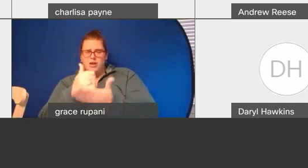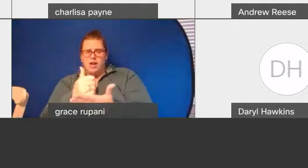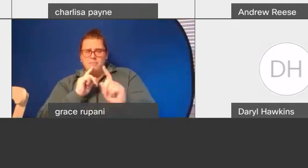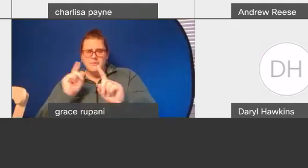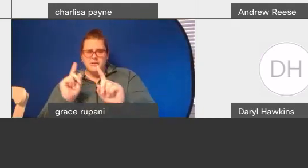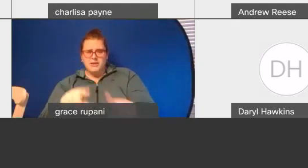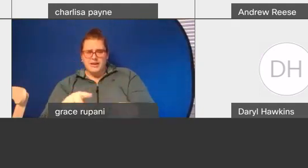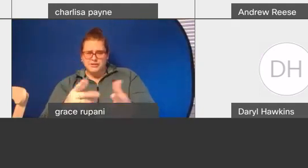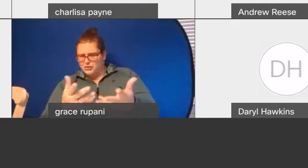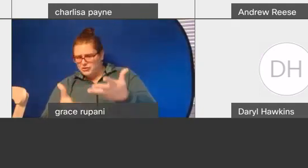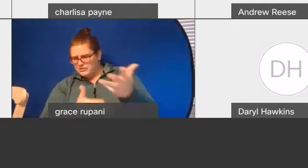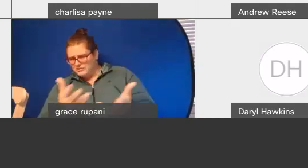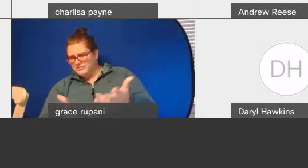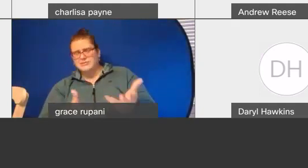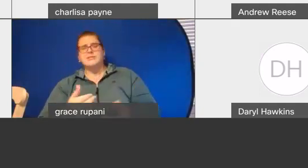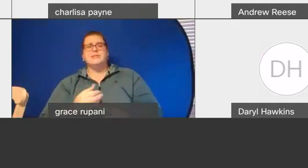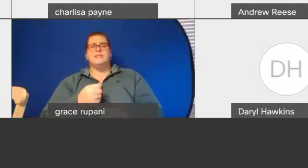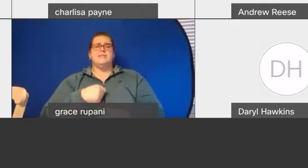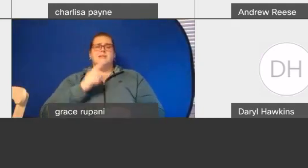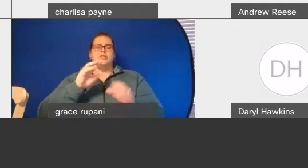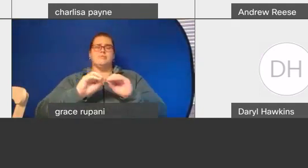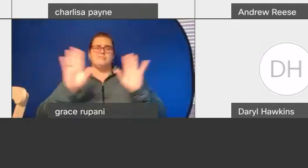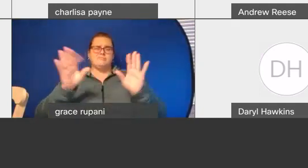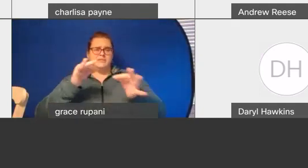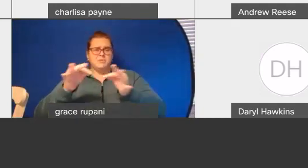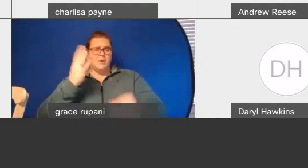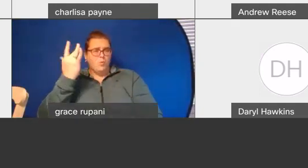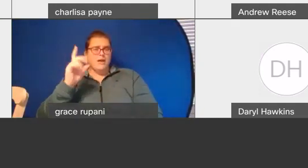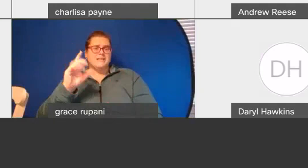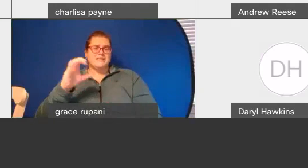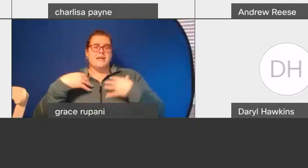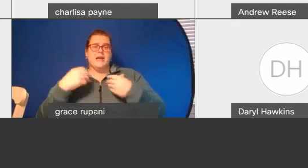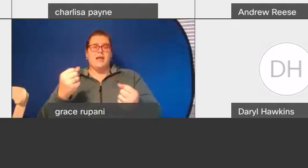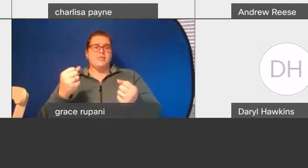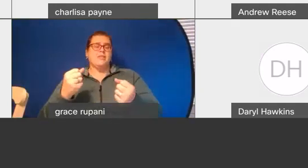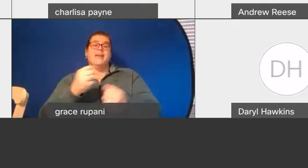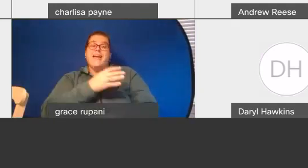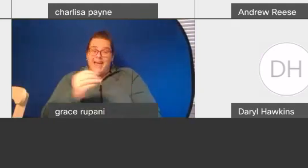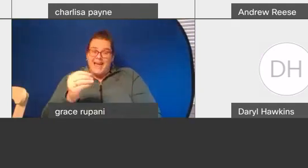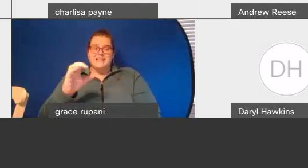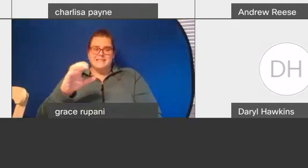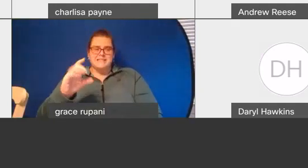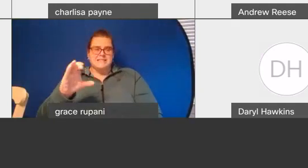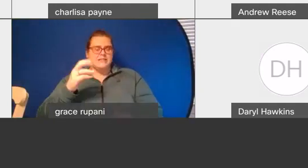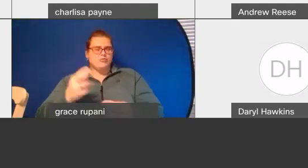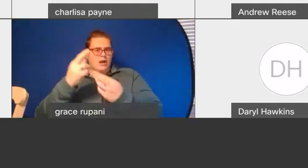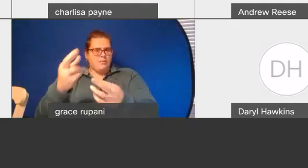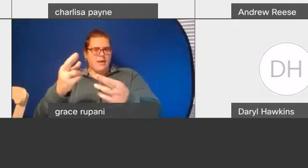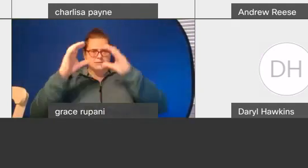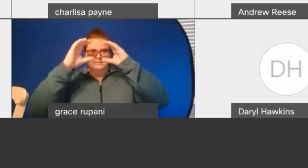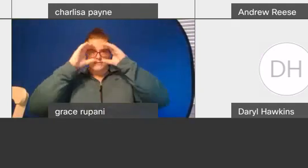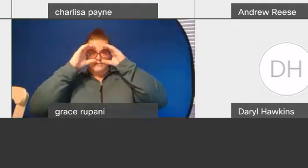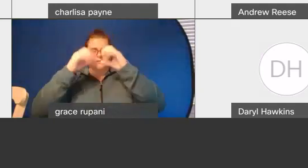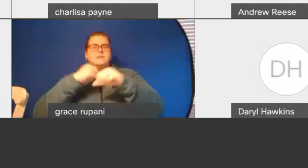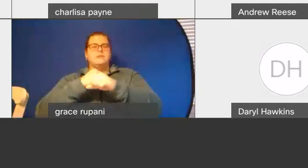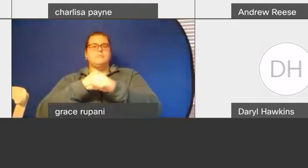know, rationale as to why eye protection has been recommended by DC Health and CDC as a form of protection